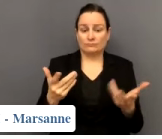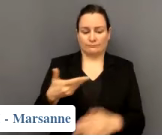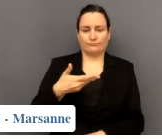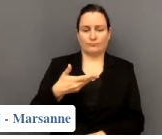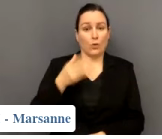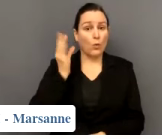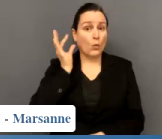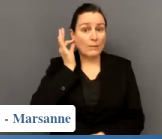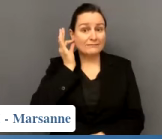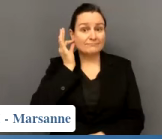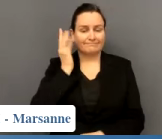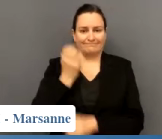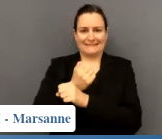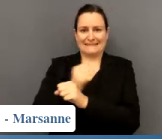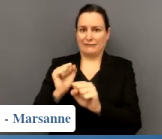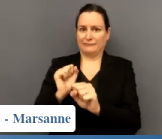pandemic.